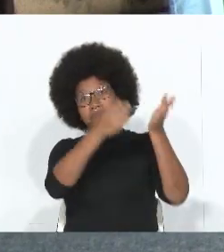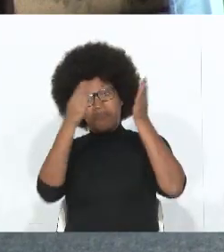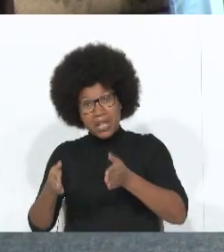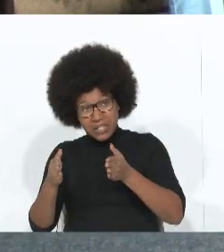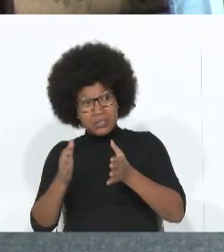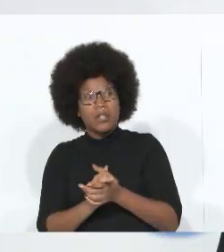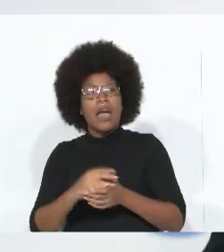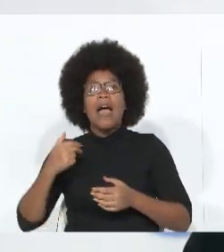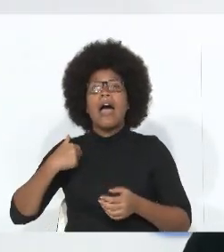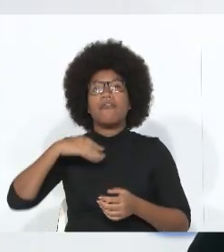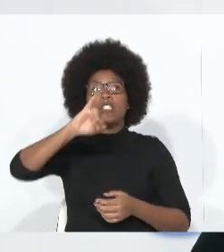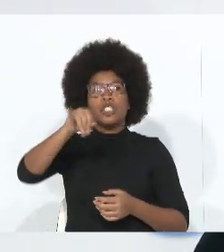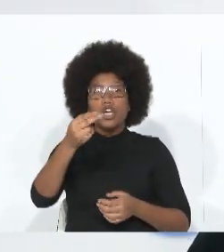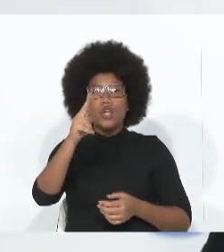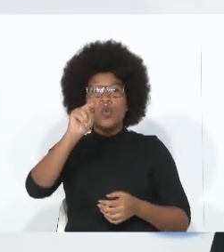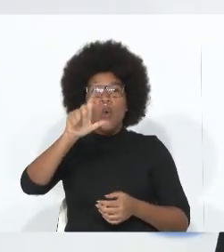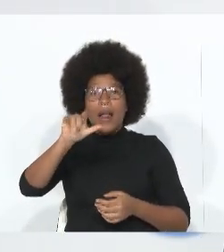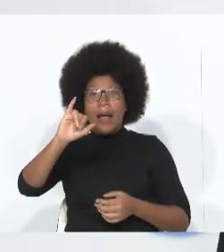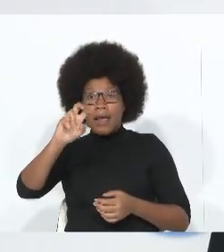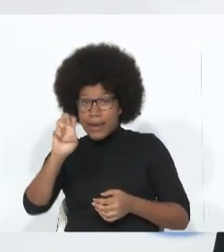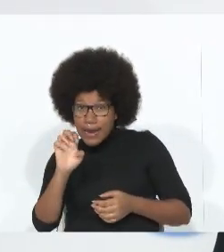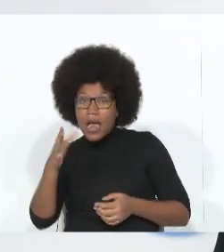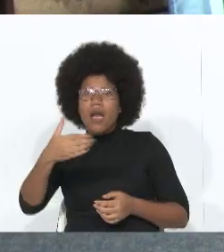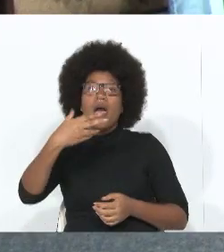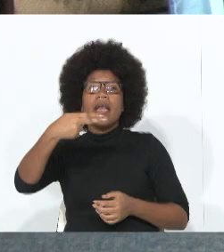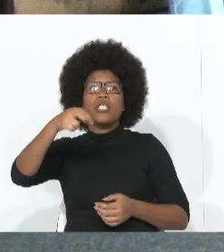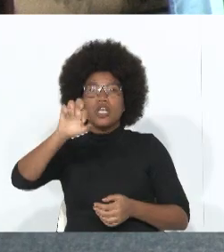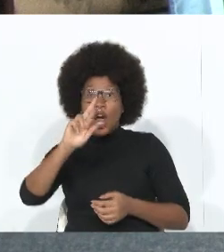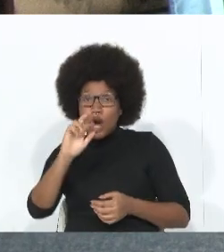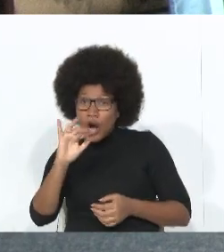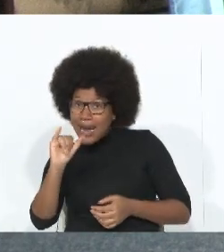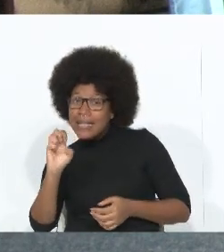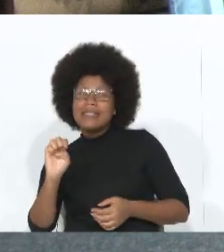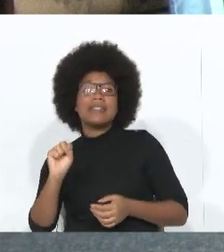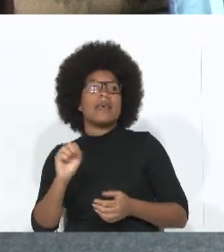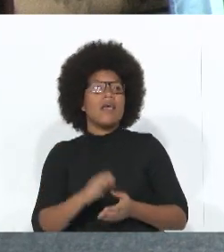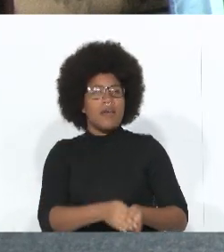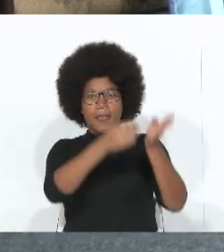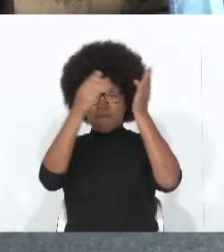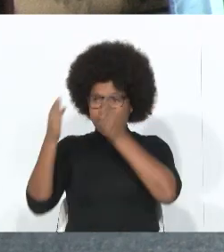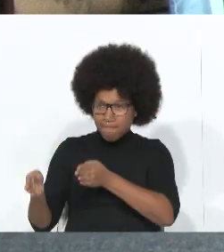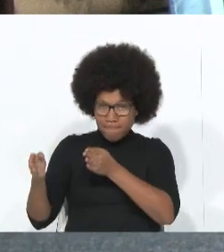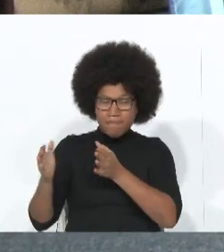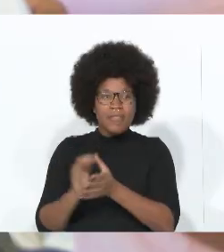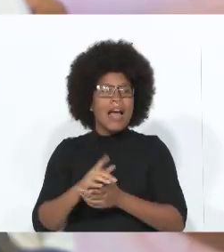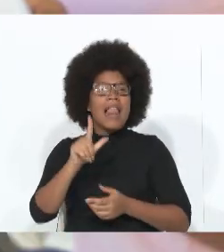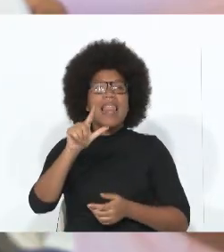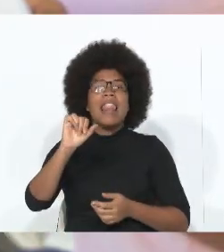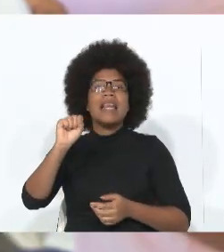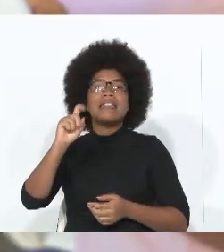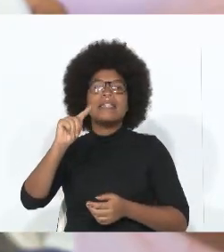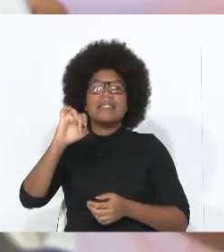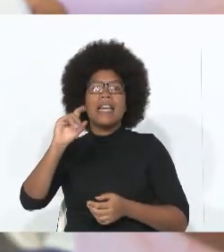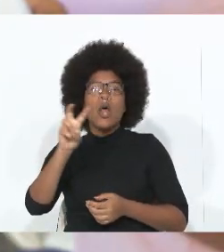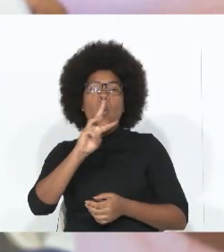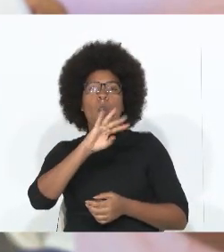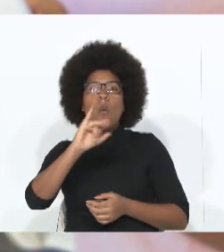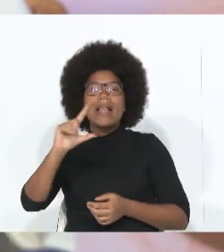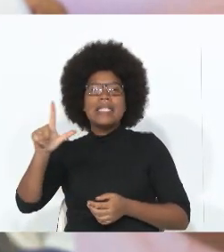have Ms. Julie Harris. She's also here. And we're moving across to my immediate left, Leslie Ann